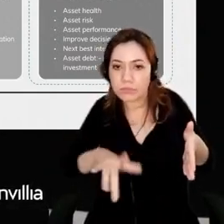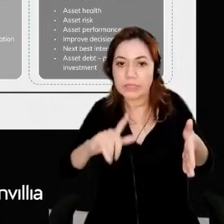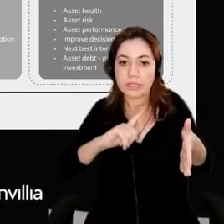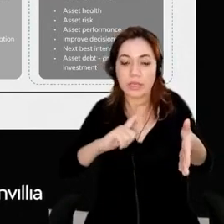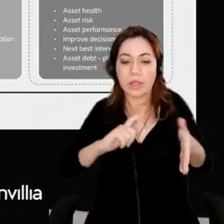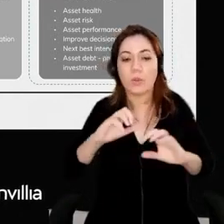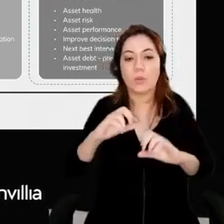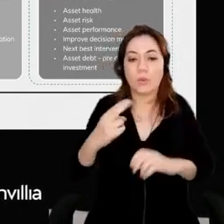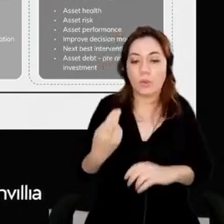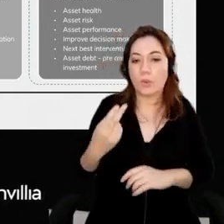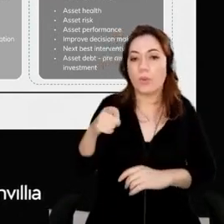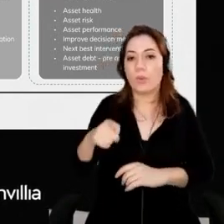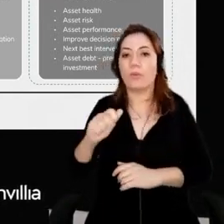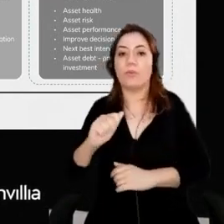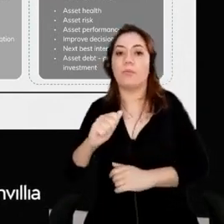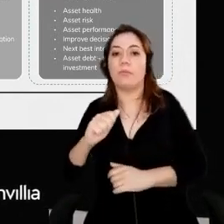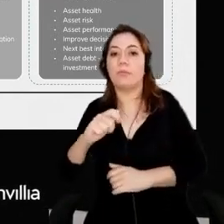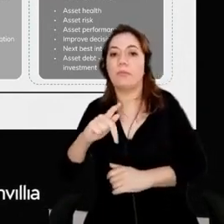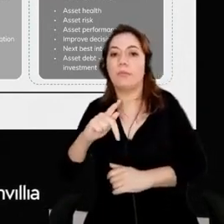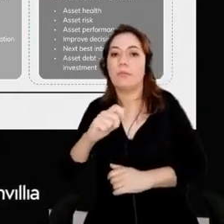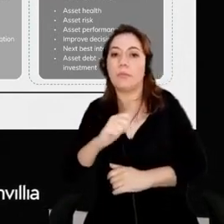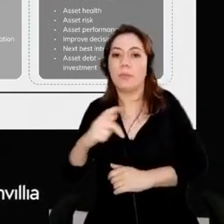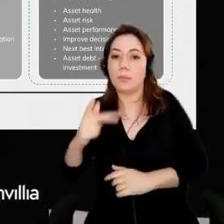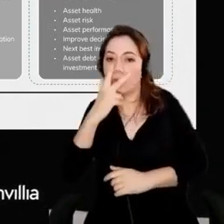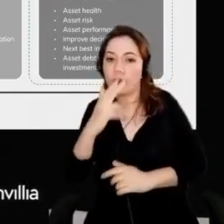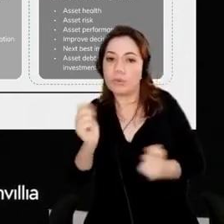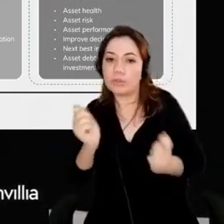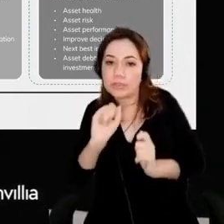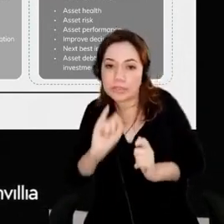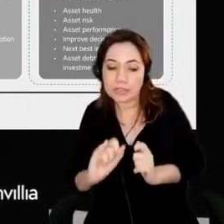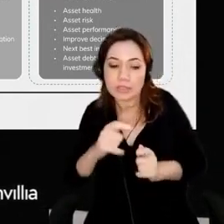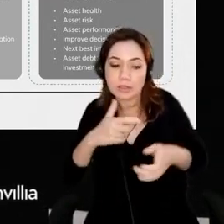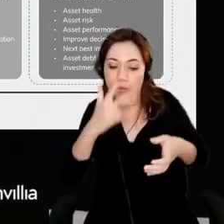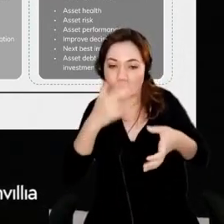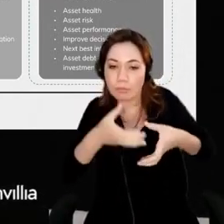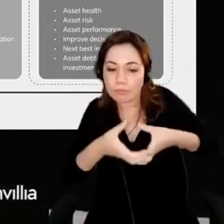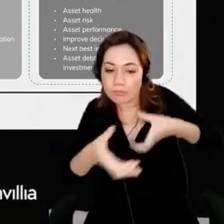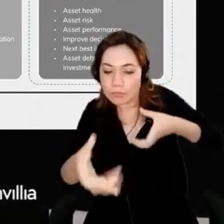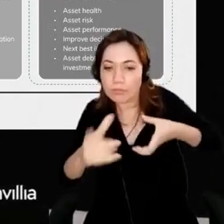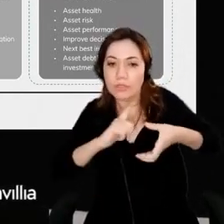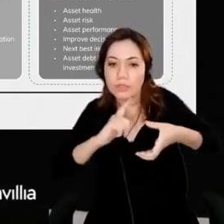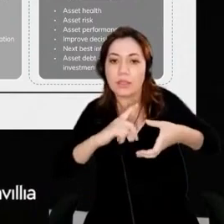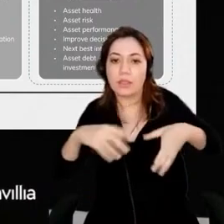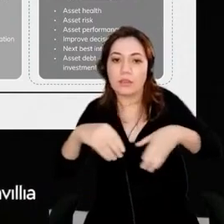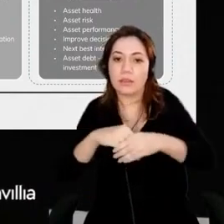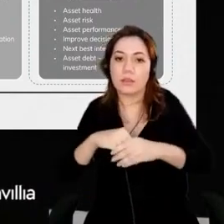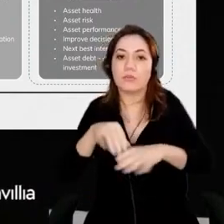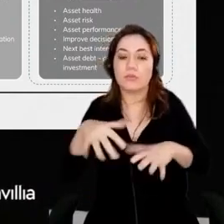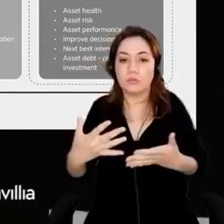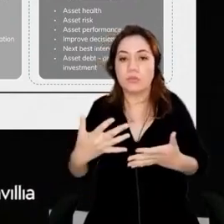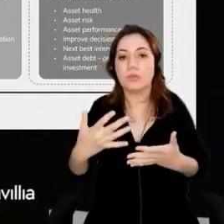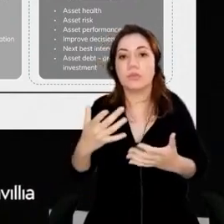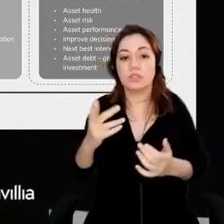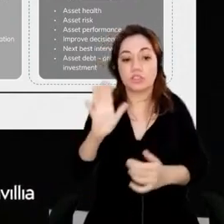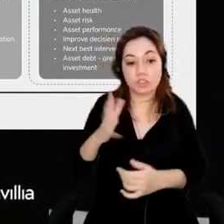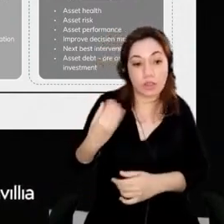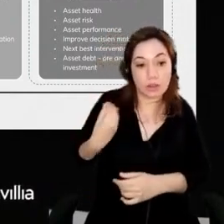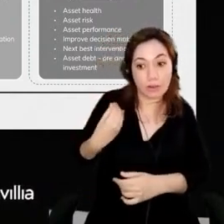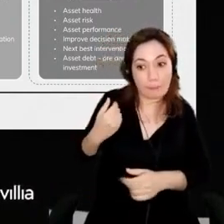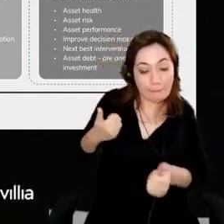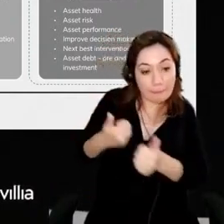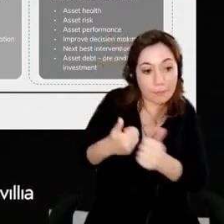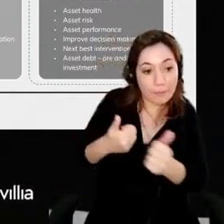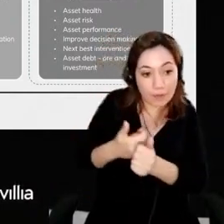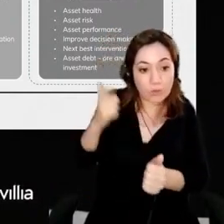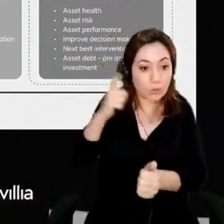know, a pipe might burst, such that you're able to position a team nearby to be able to make those changes